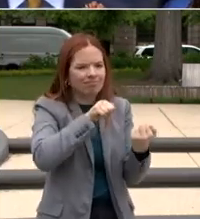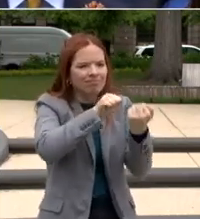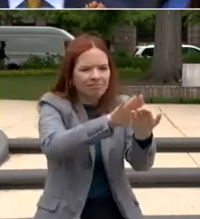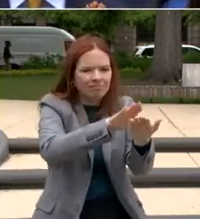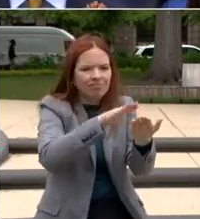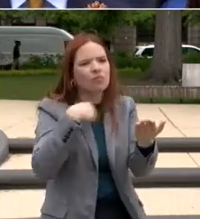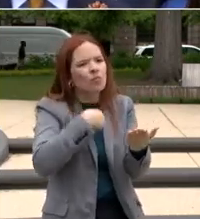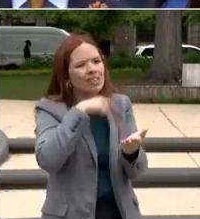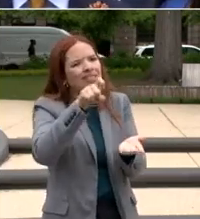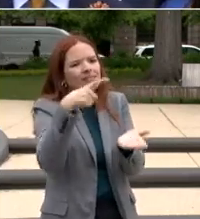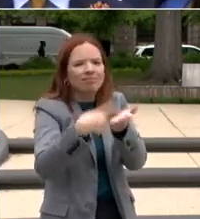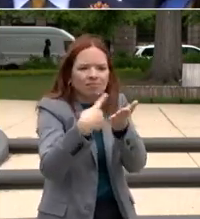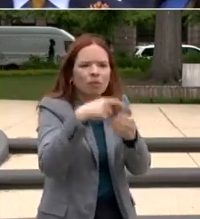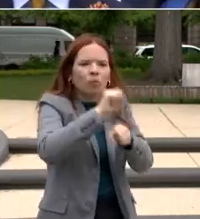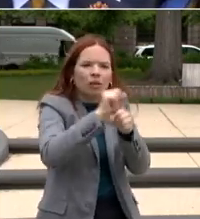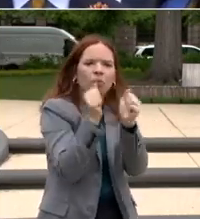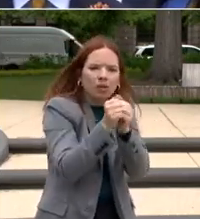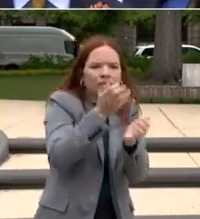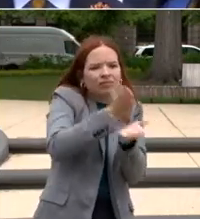Wednesday.